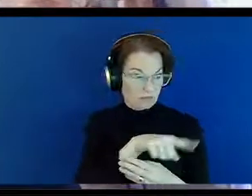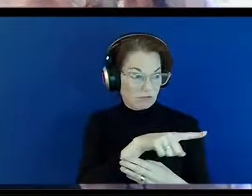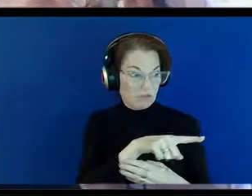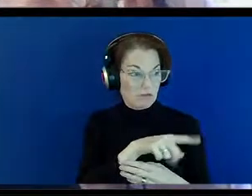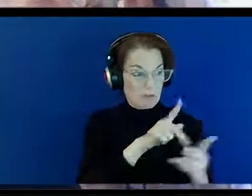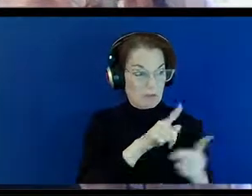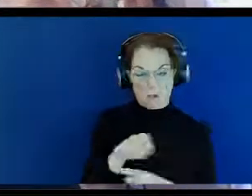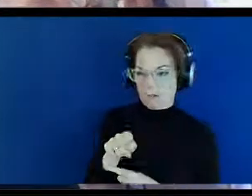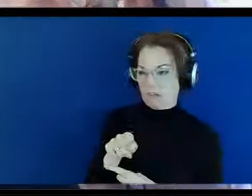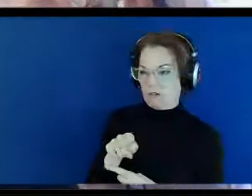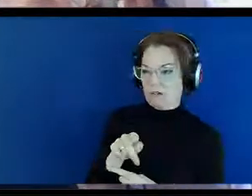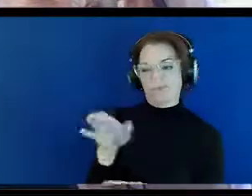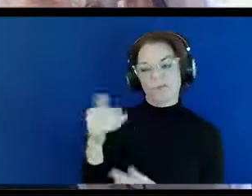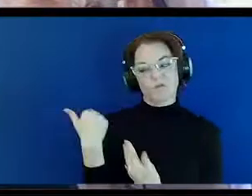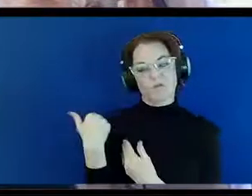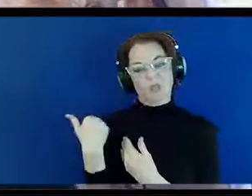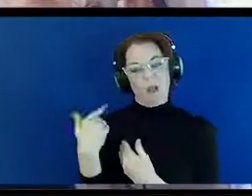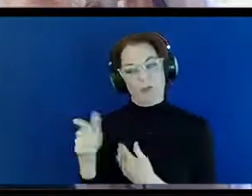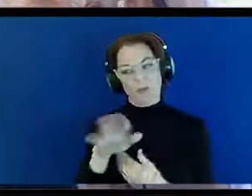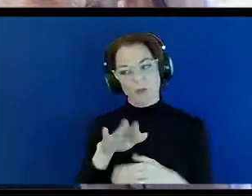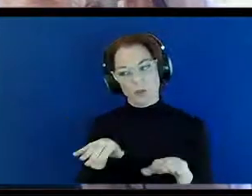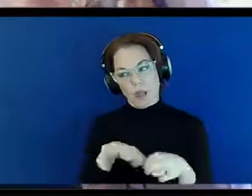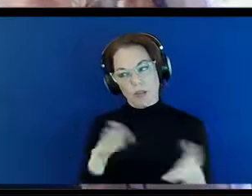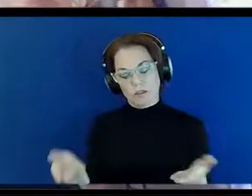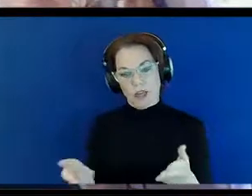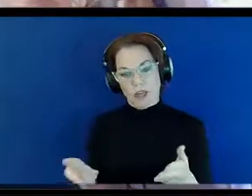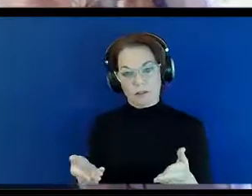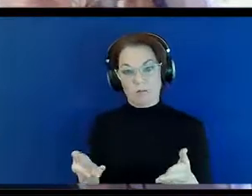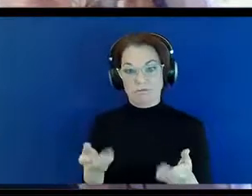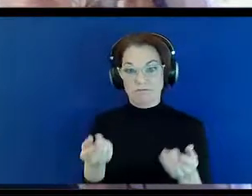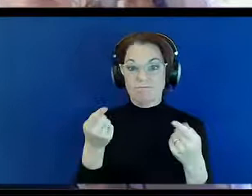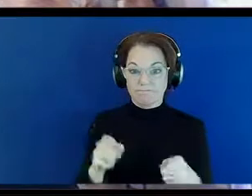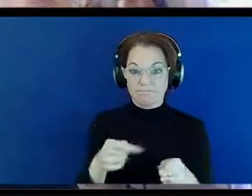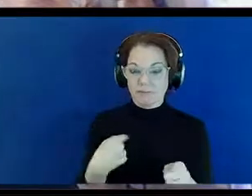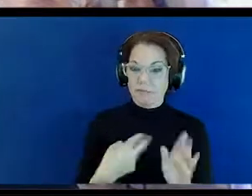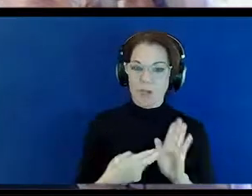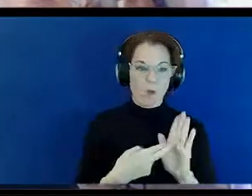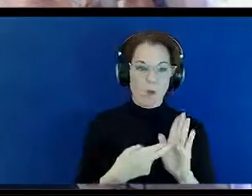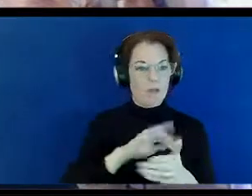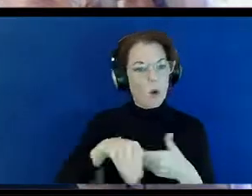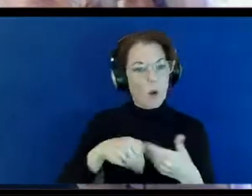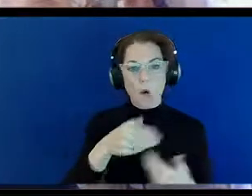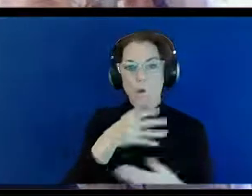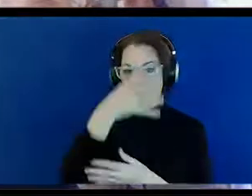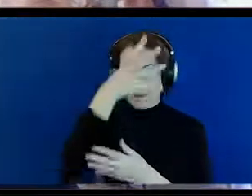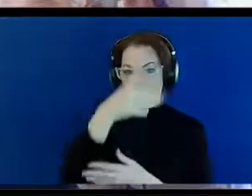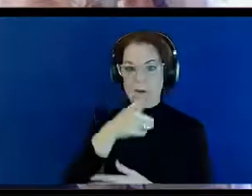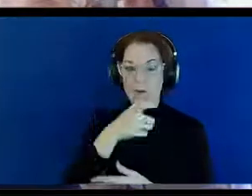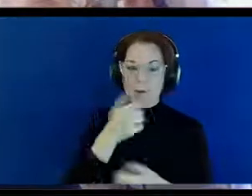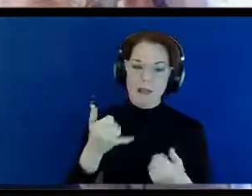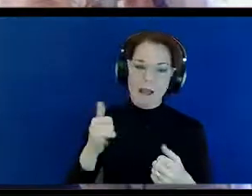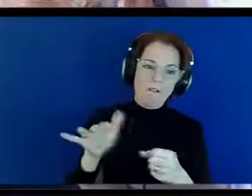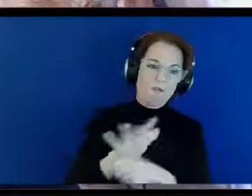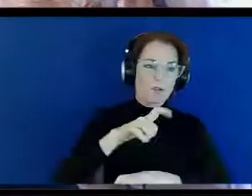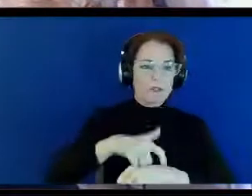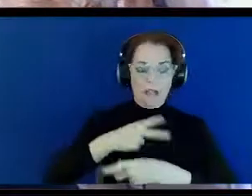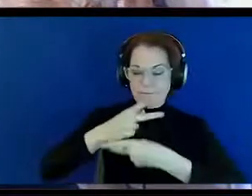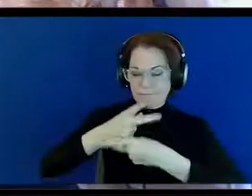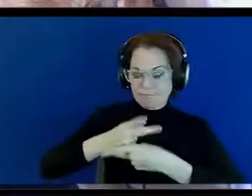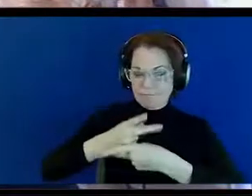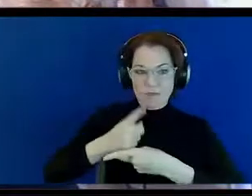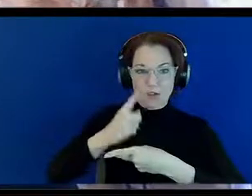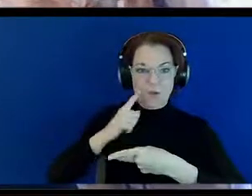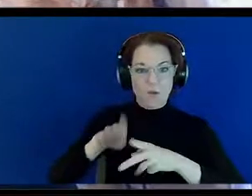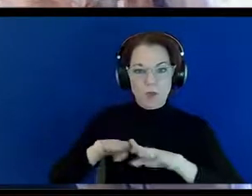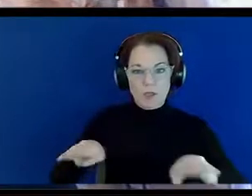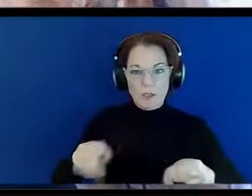somehow responsible for their child's death. I represent all the parents out there who are now full-time caregivers for their children because